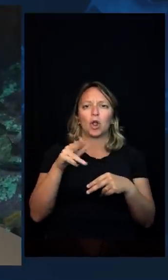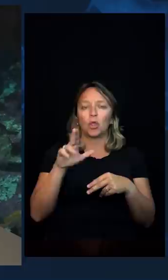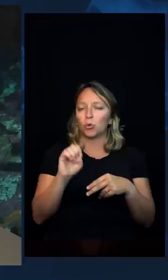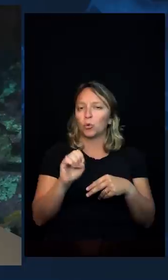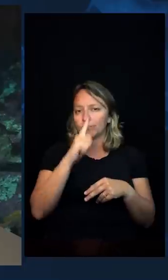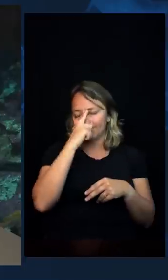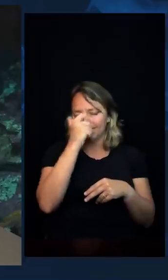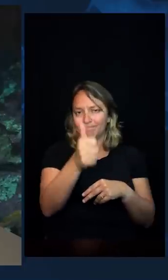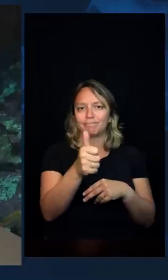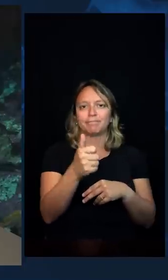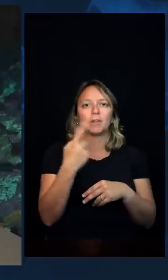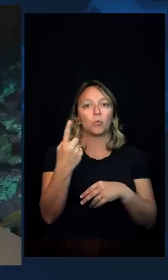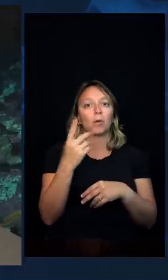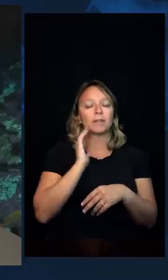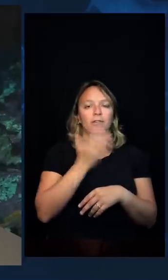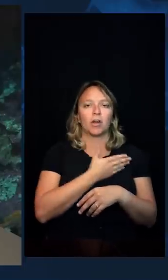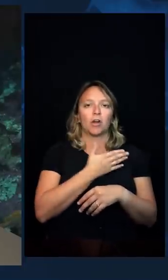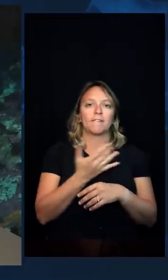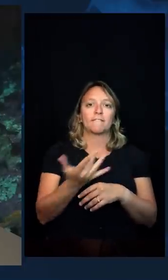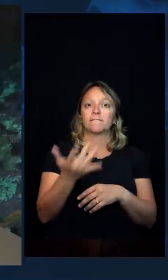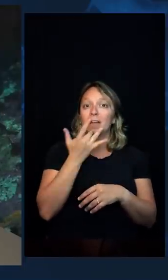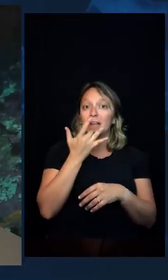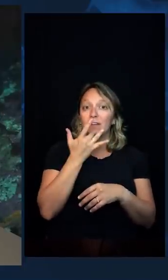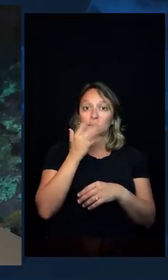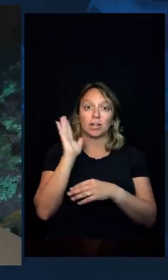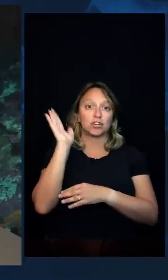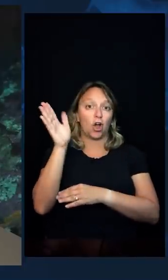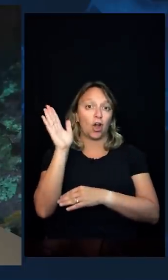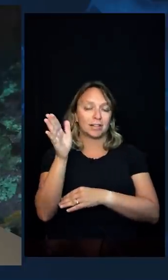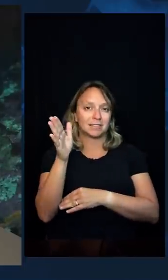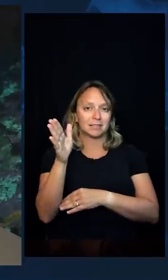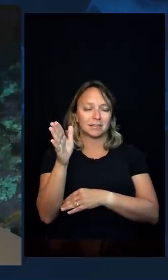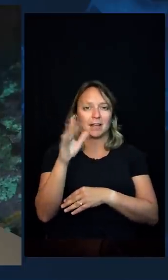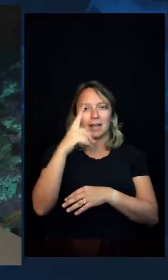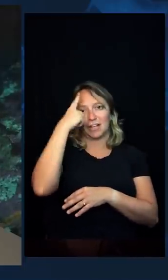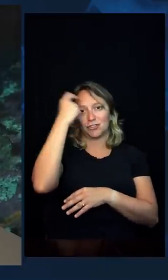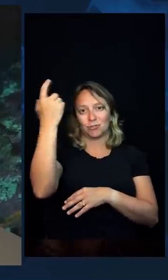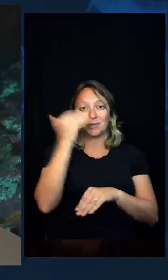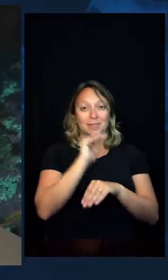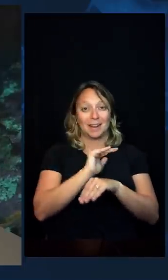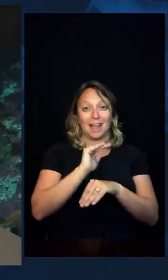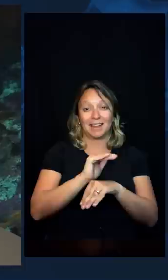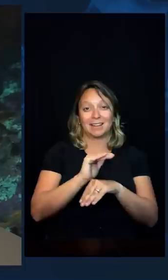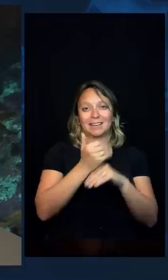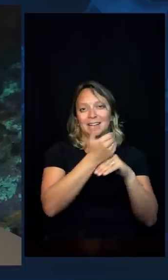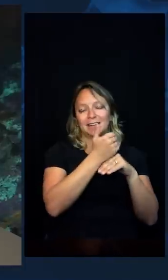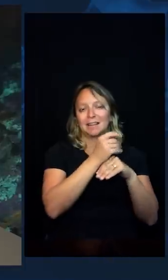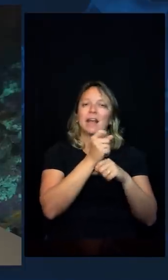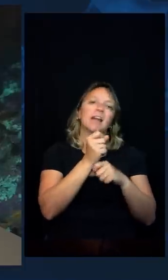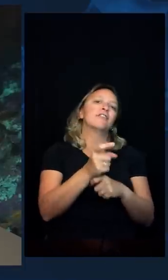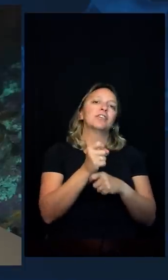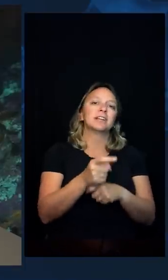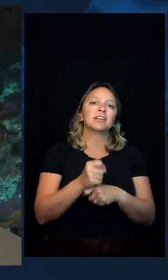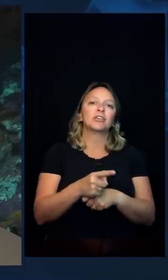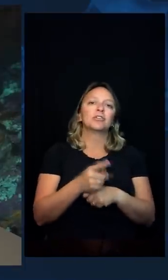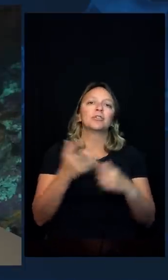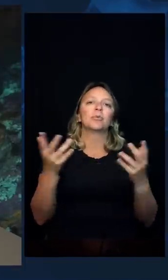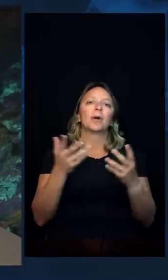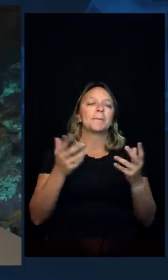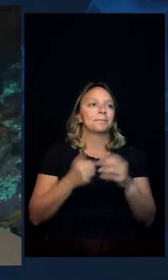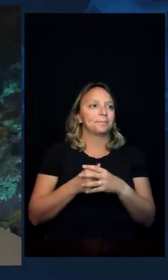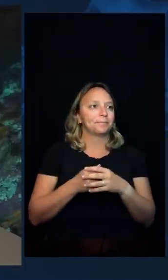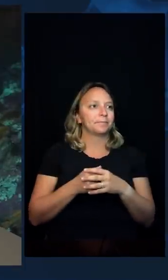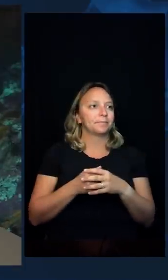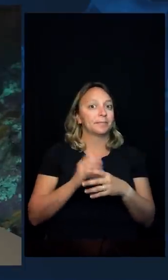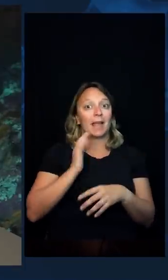And one of our very favorite talks at Dream Night every year is